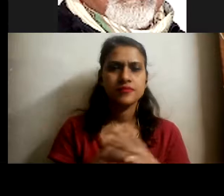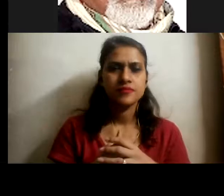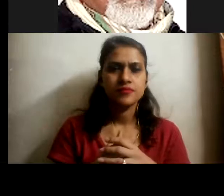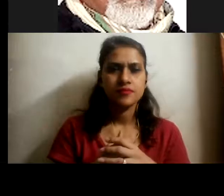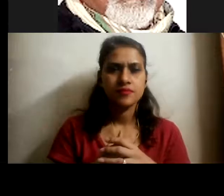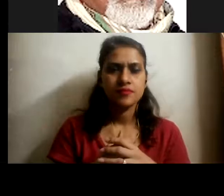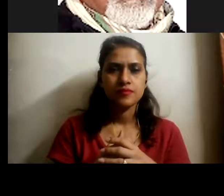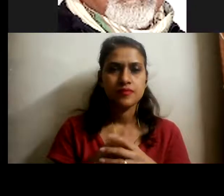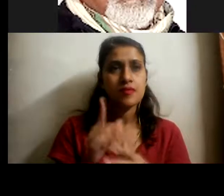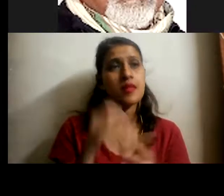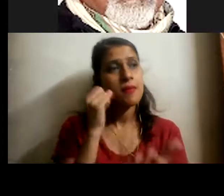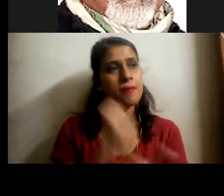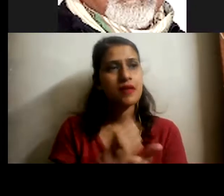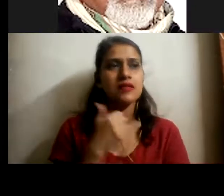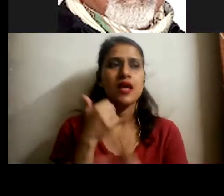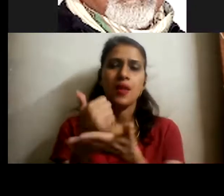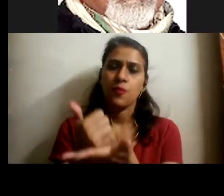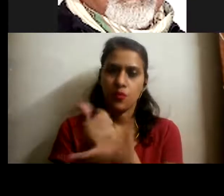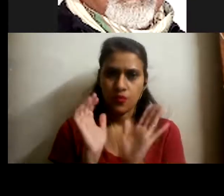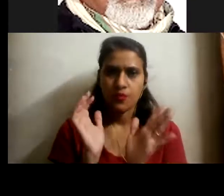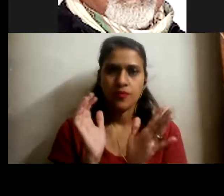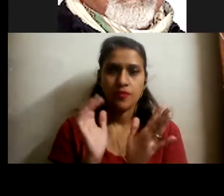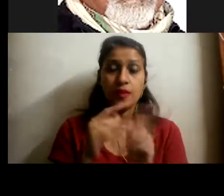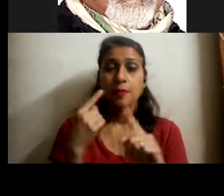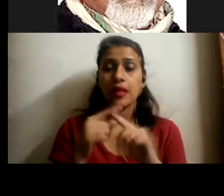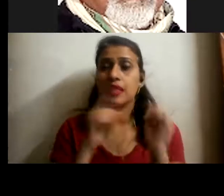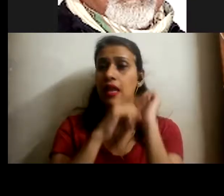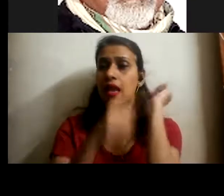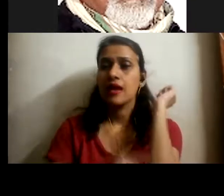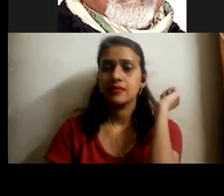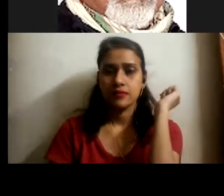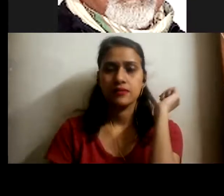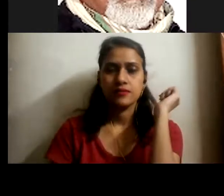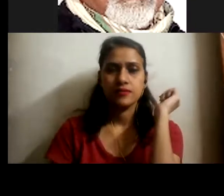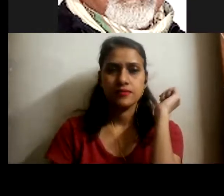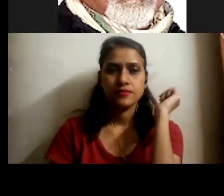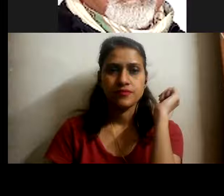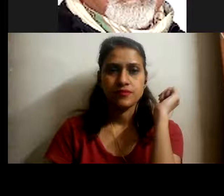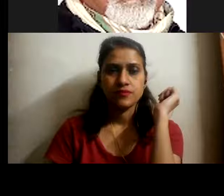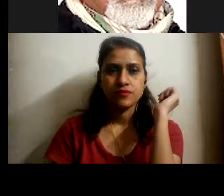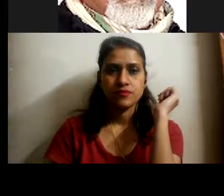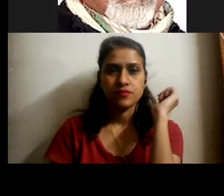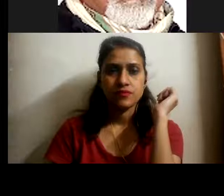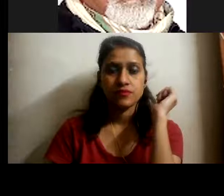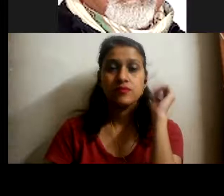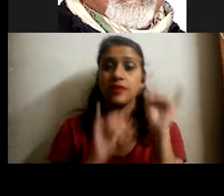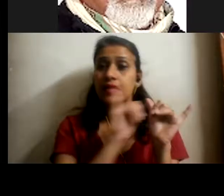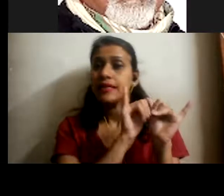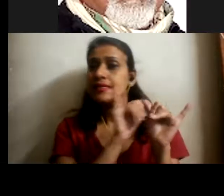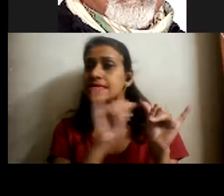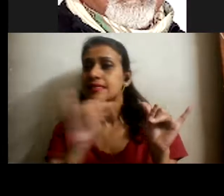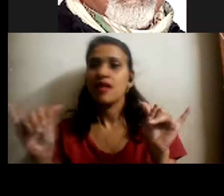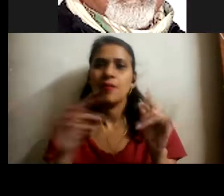it definitely helps you. And the last one is you maintain a uniform citation style for footnotes.